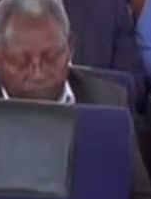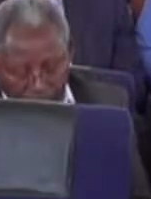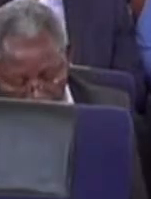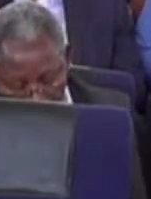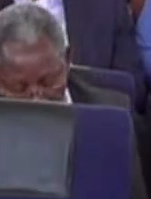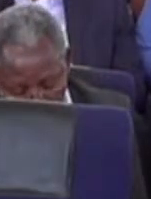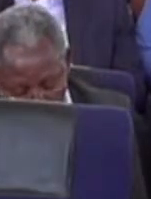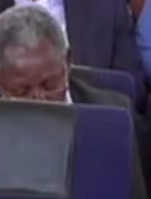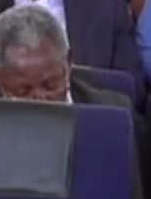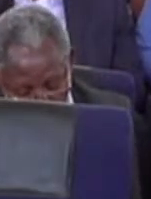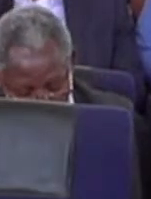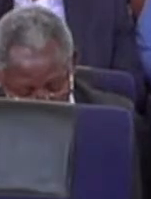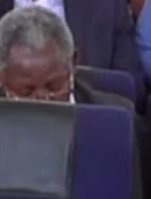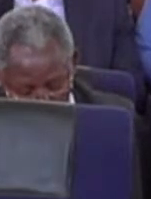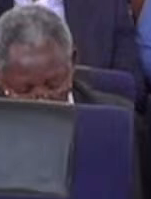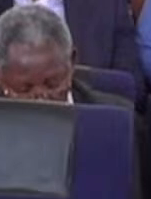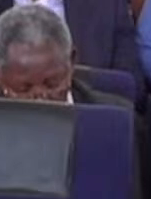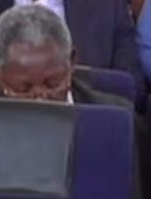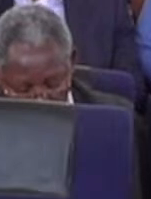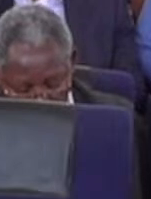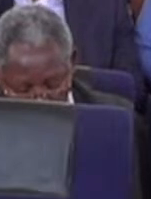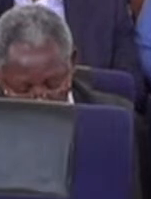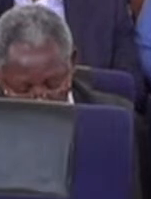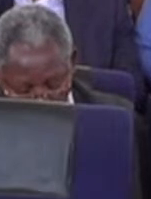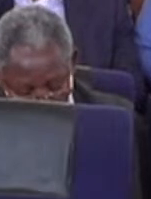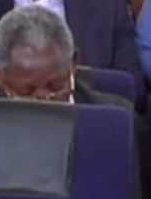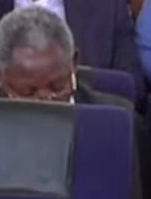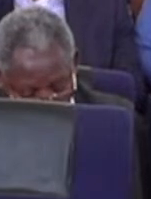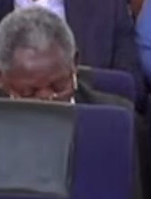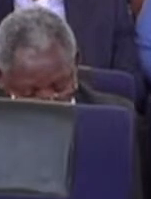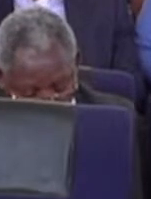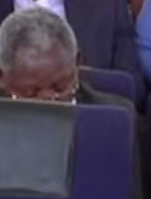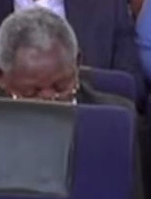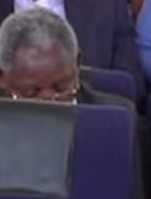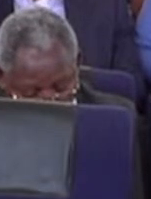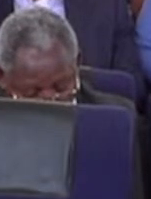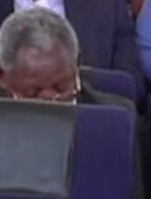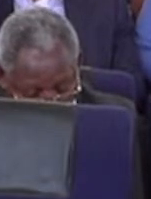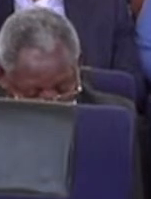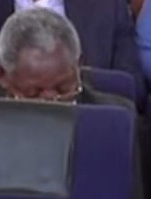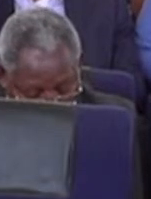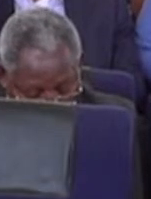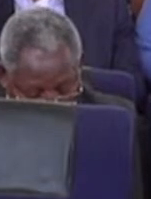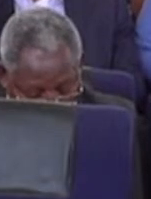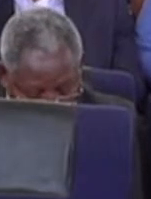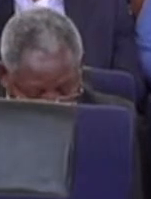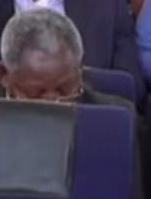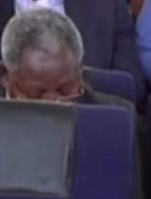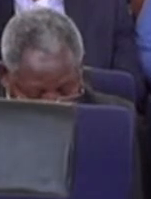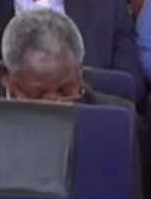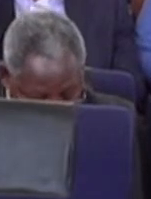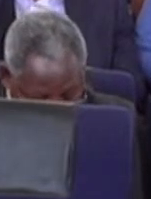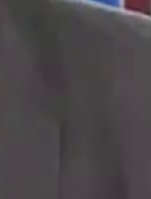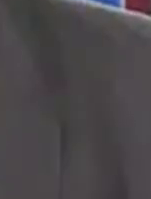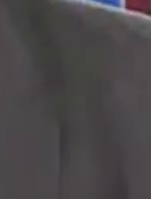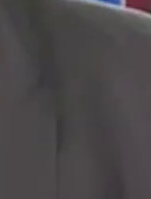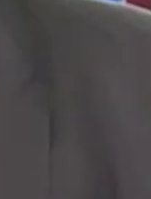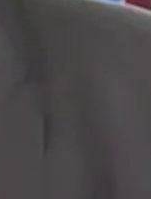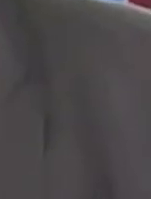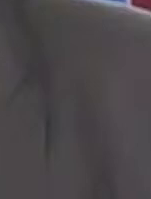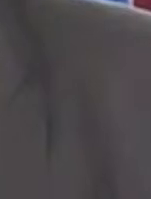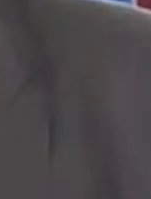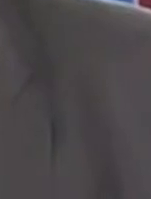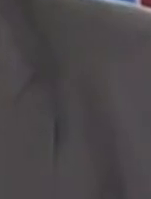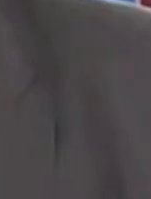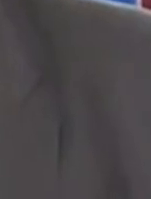theme, strengthening the future of higher education through strategic reforms and stakeholders' engagement. On